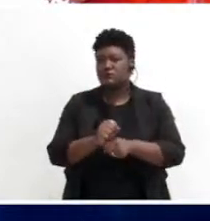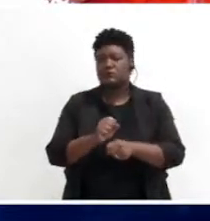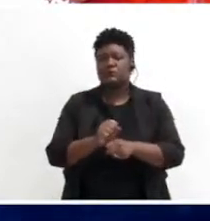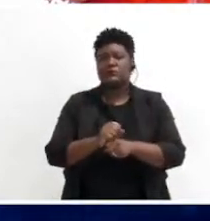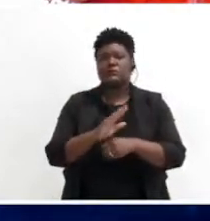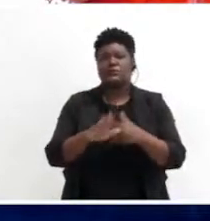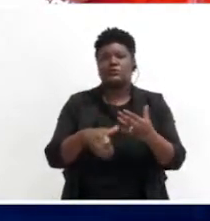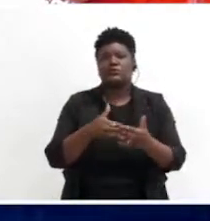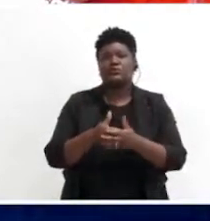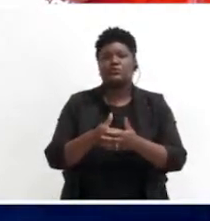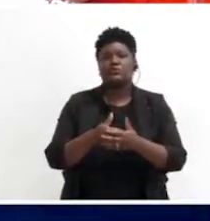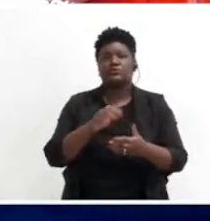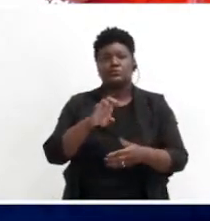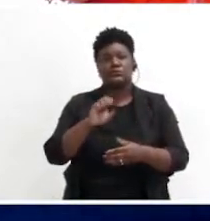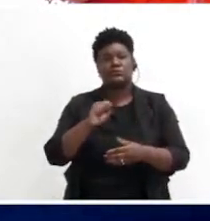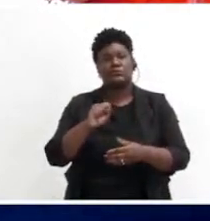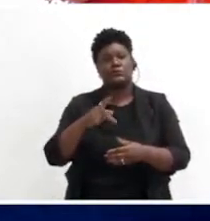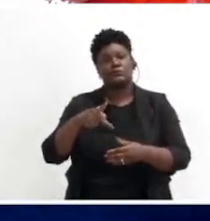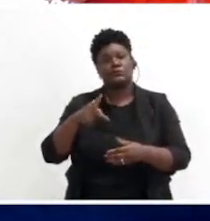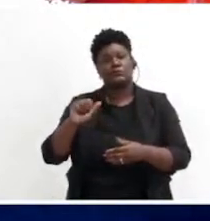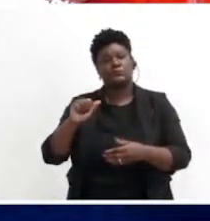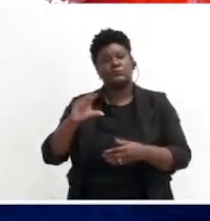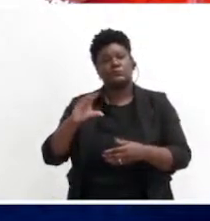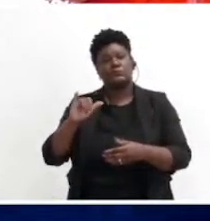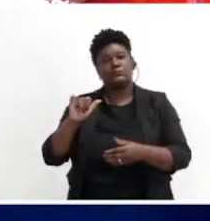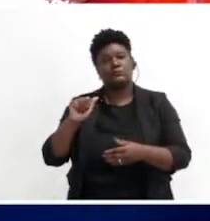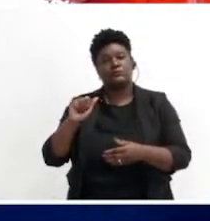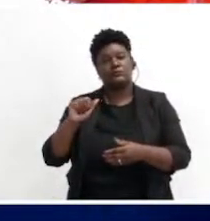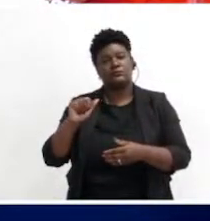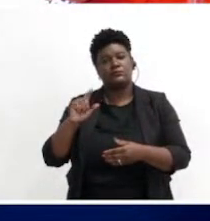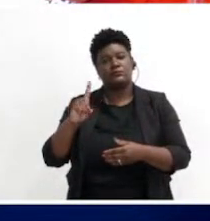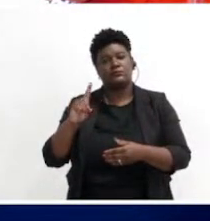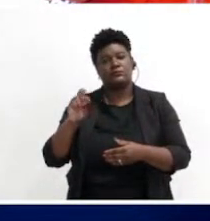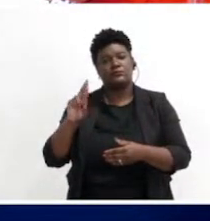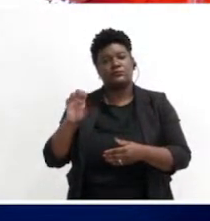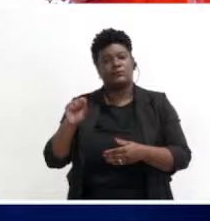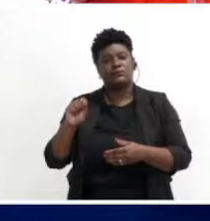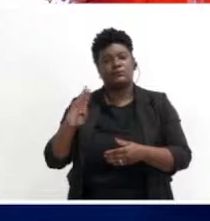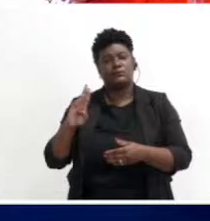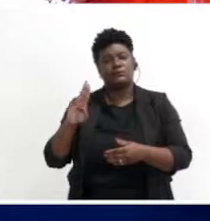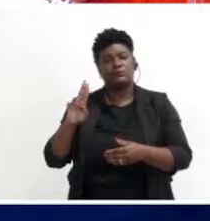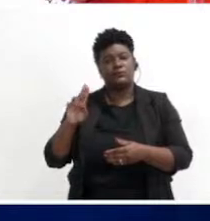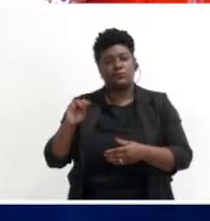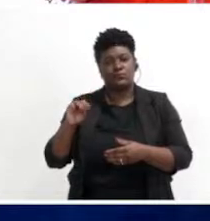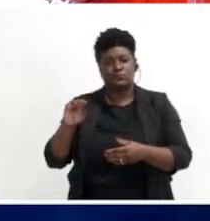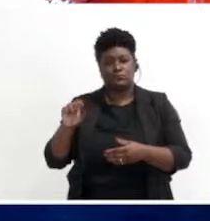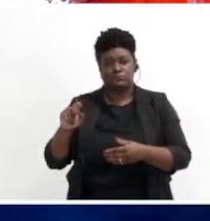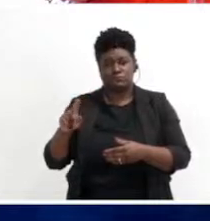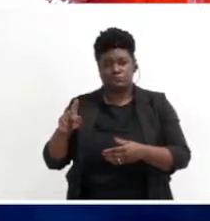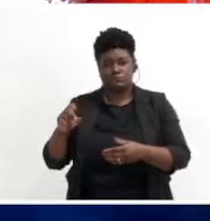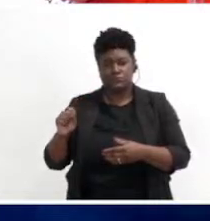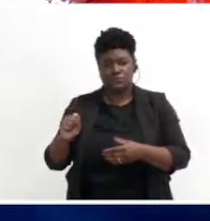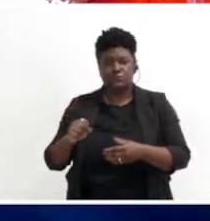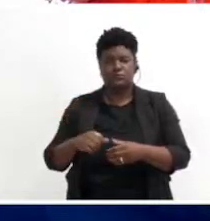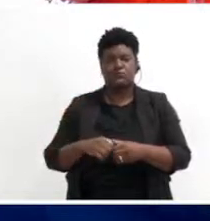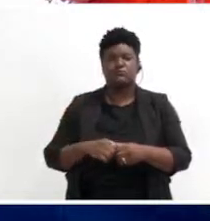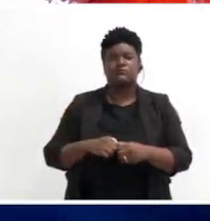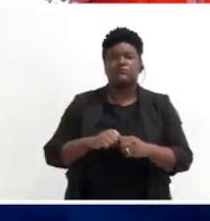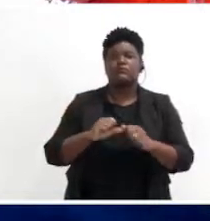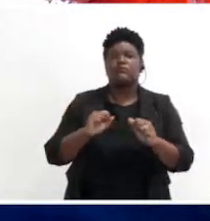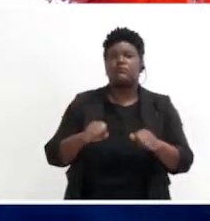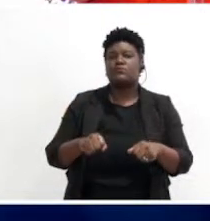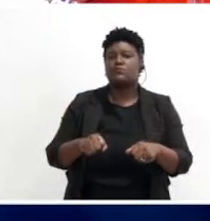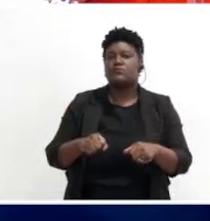So I'm just showing an example here where people were looking at making, they call them polymer bumps.